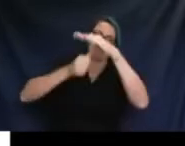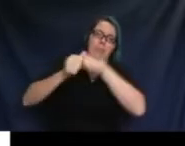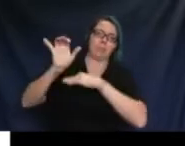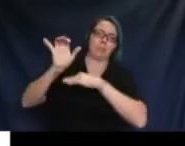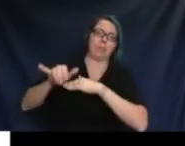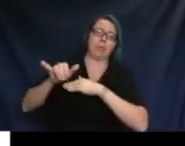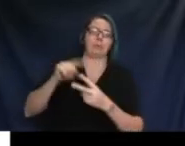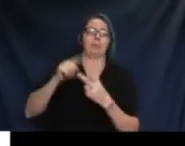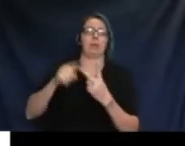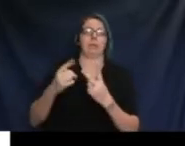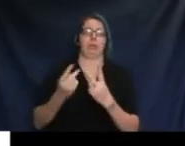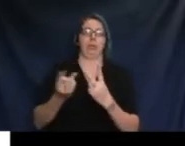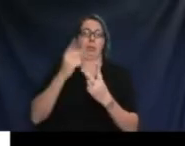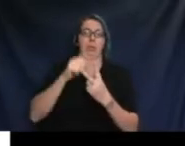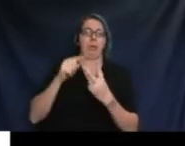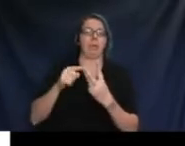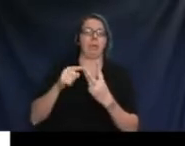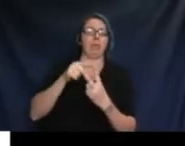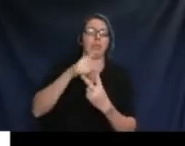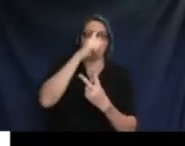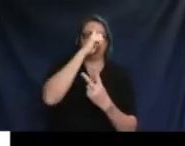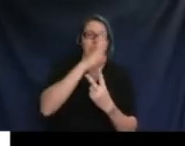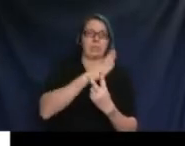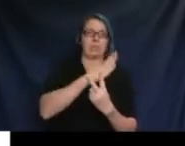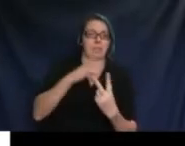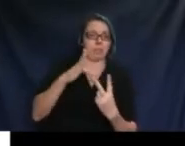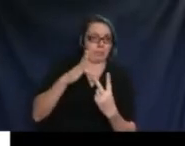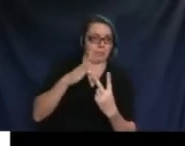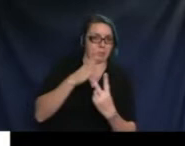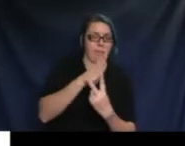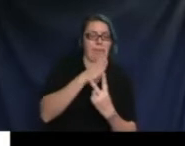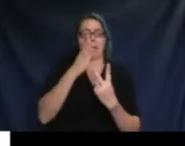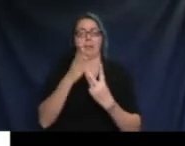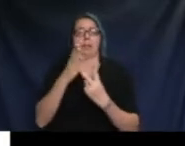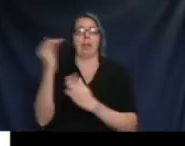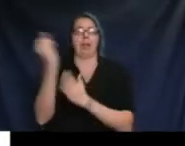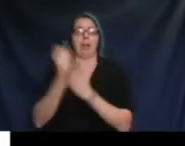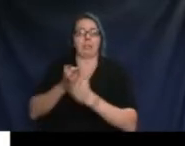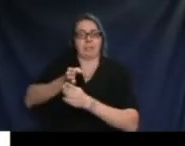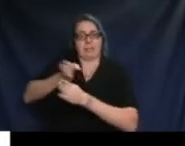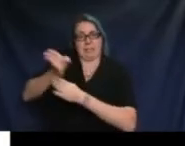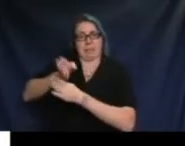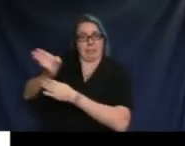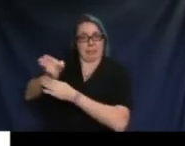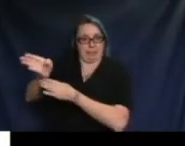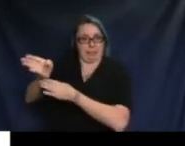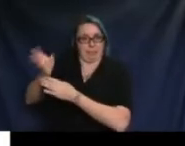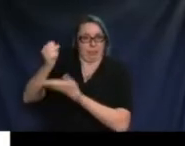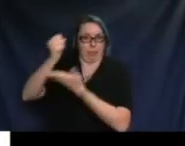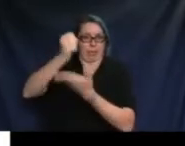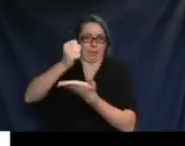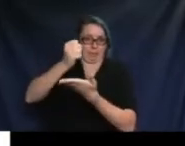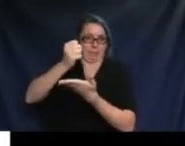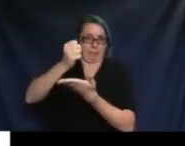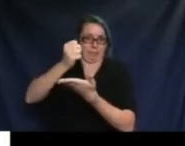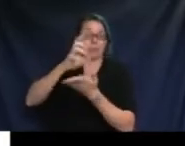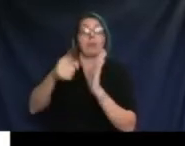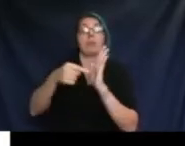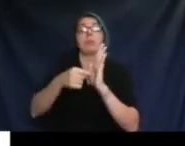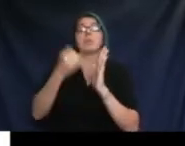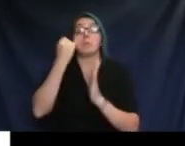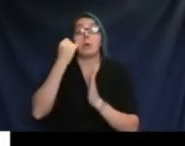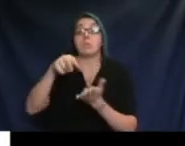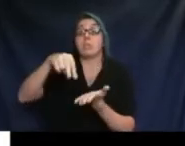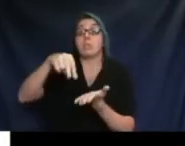discipline grants. So if you're, say, a dance company who has an operating grant through Toronto